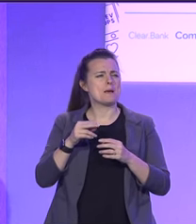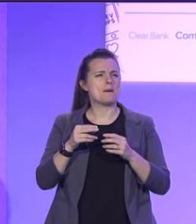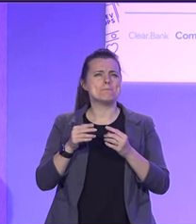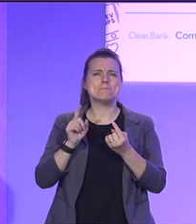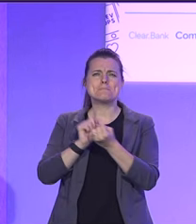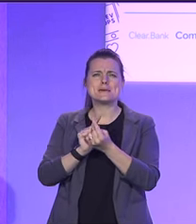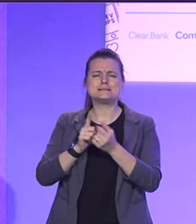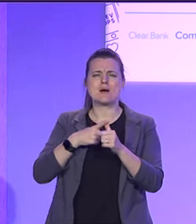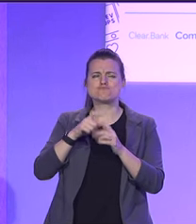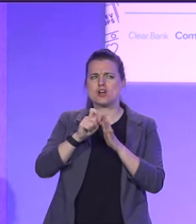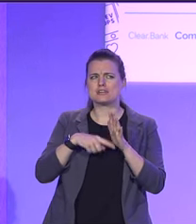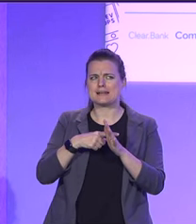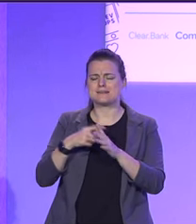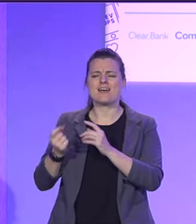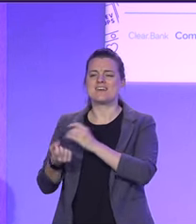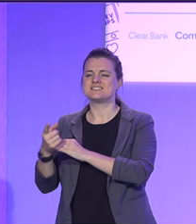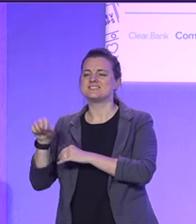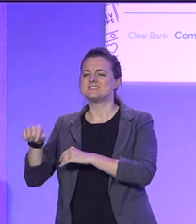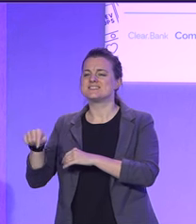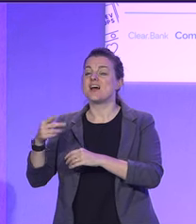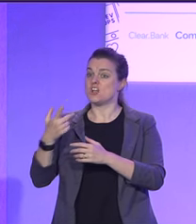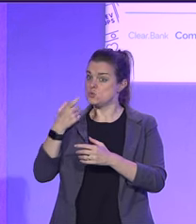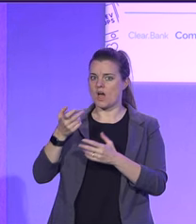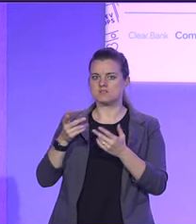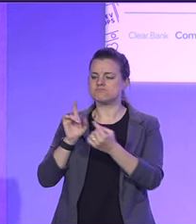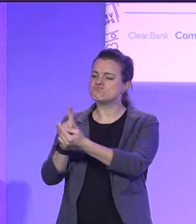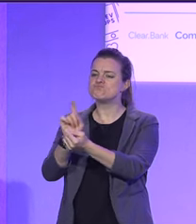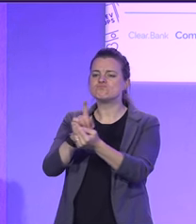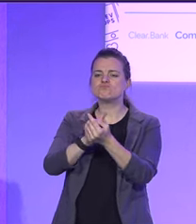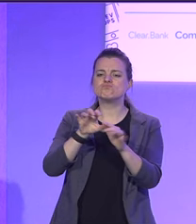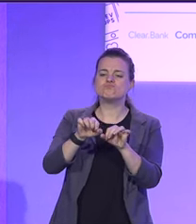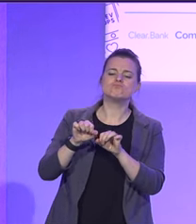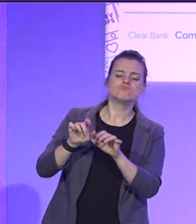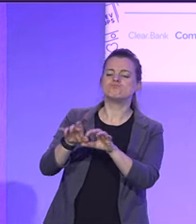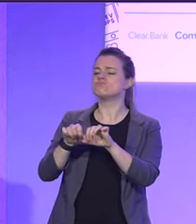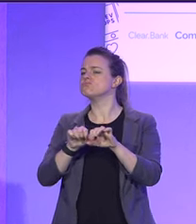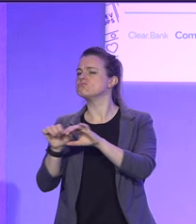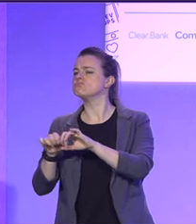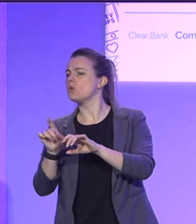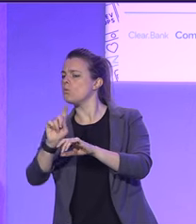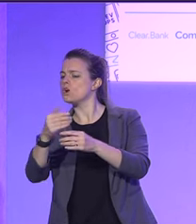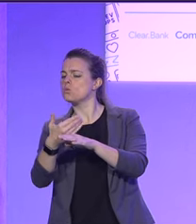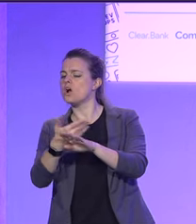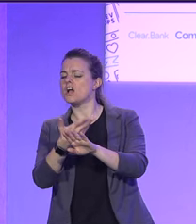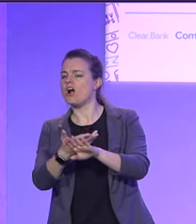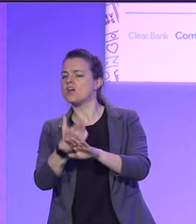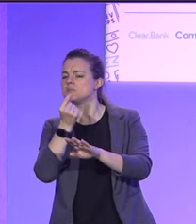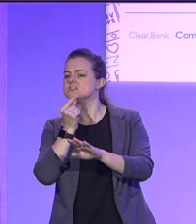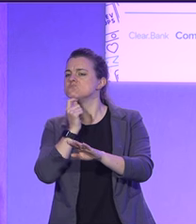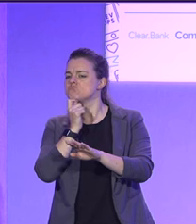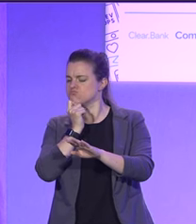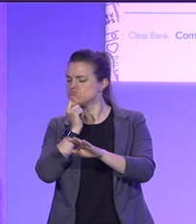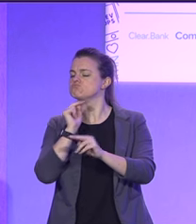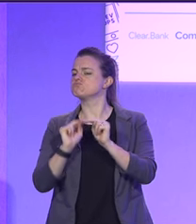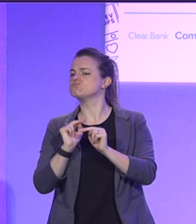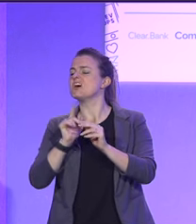on meeting open source maintainers, so you can just actually chat with them directly on what they're working on and potentially get involved in that way. But there's loads of things out